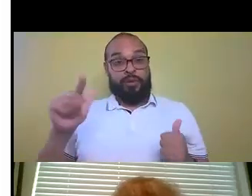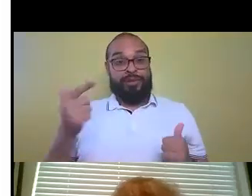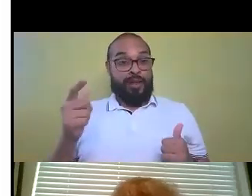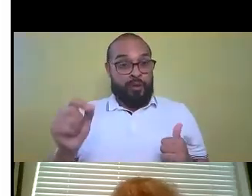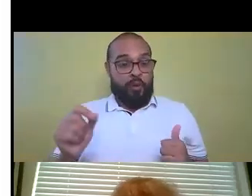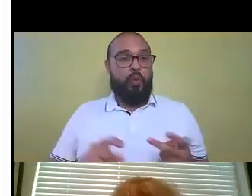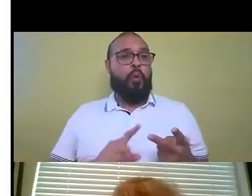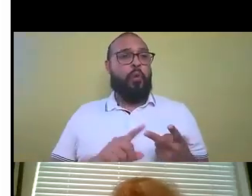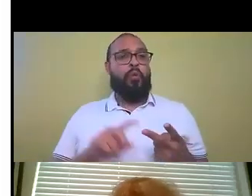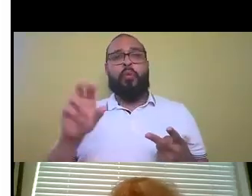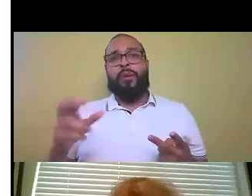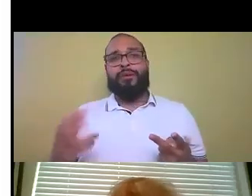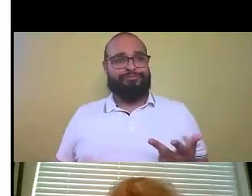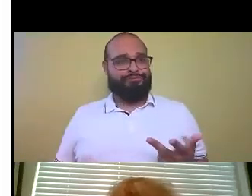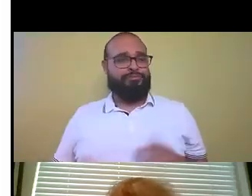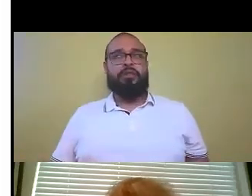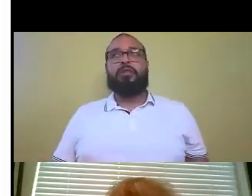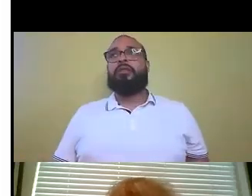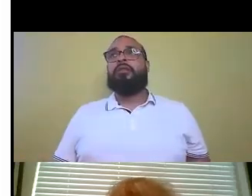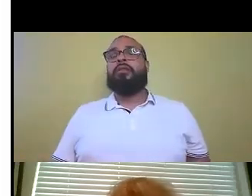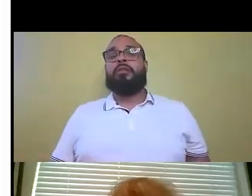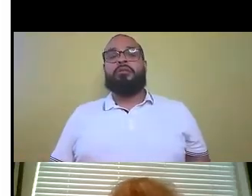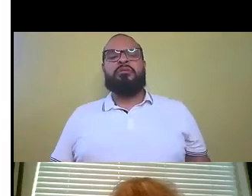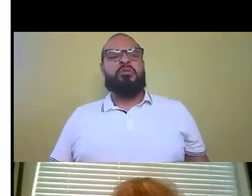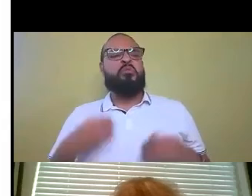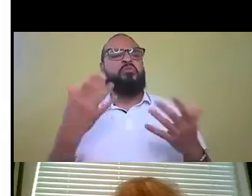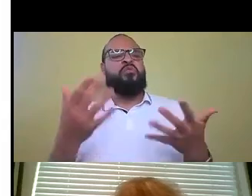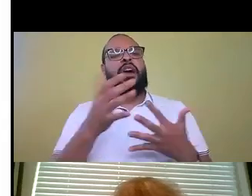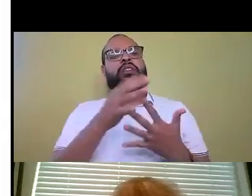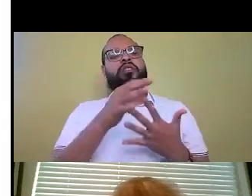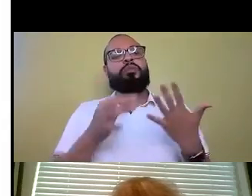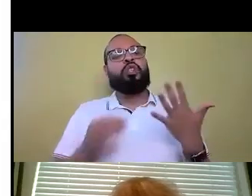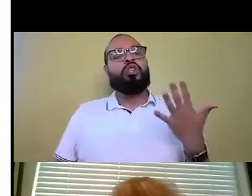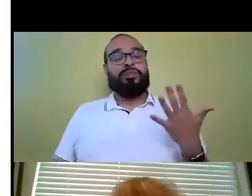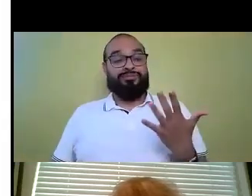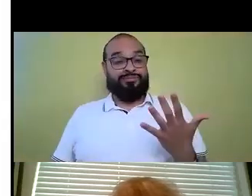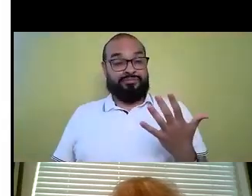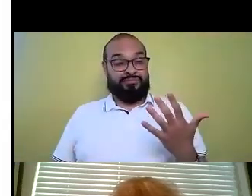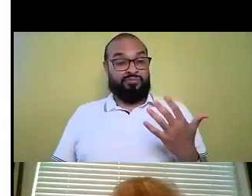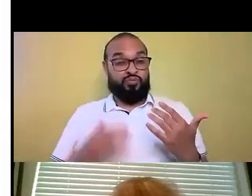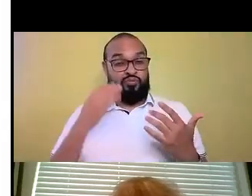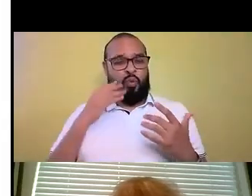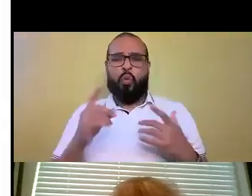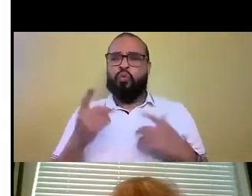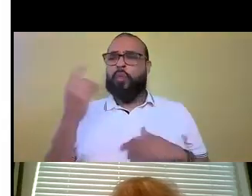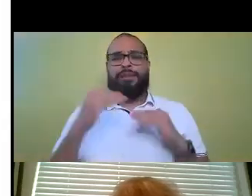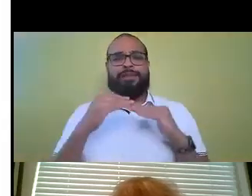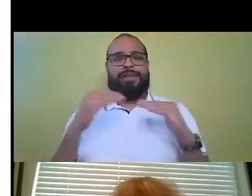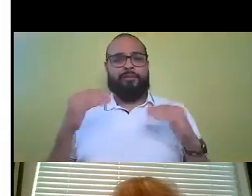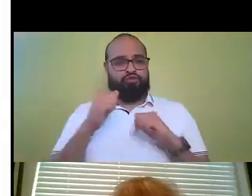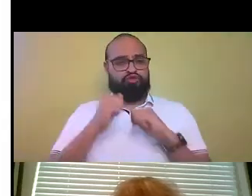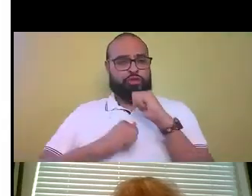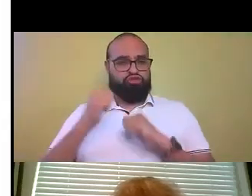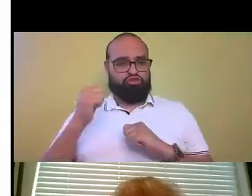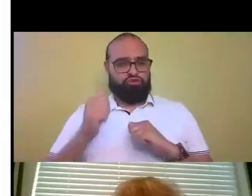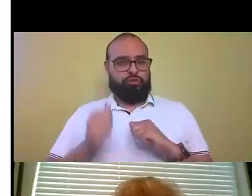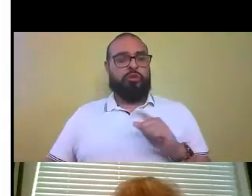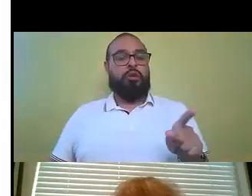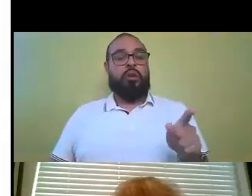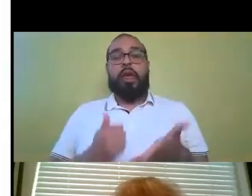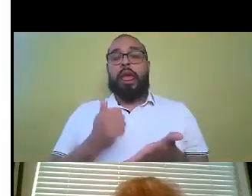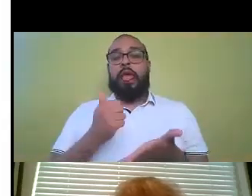to play with your other toy? That layer of structure that's added, that helps a child